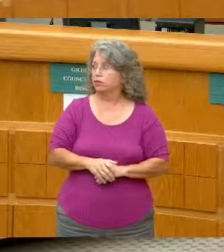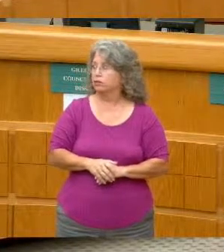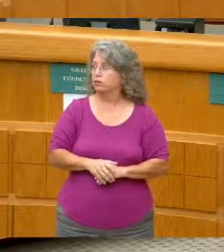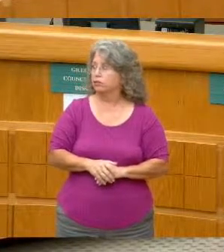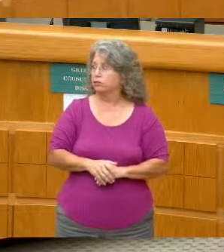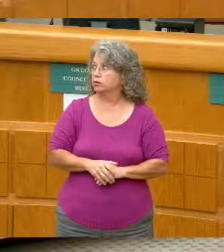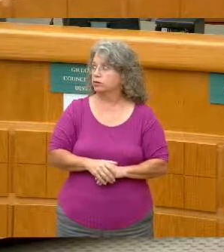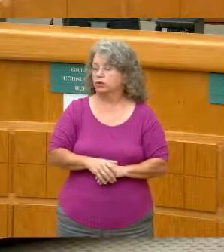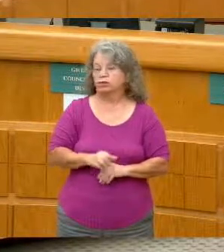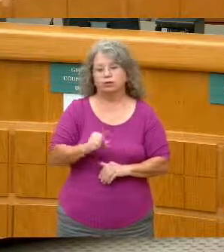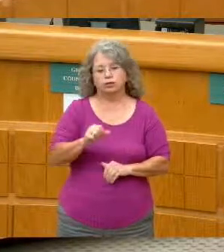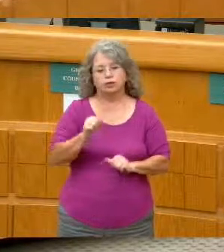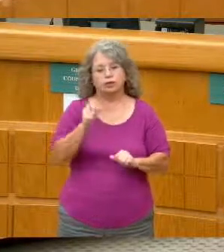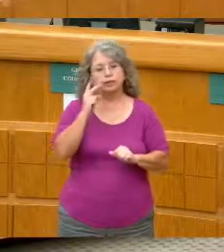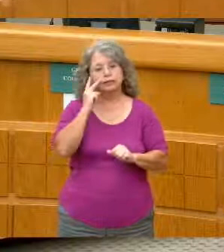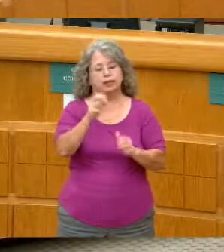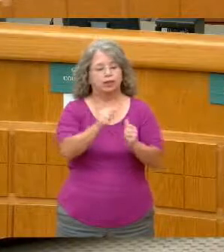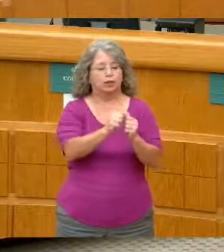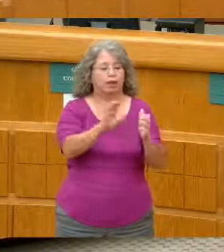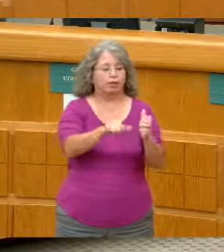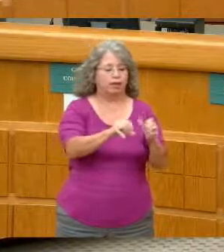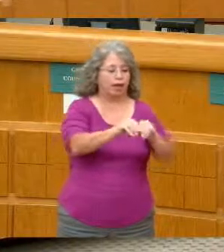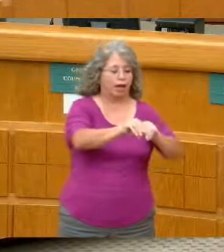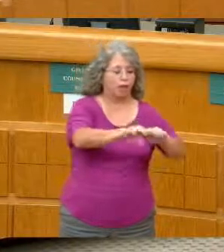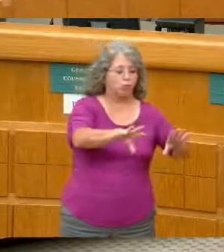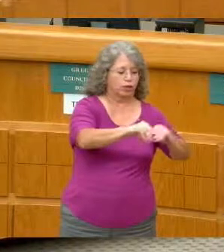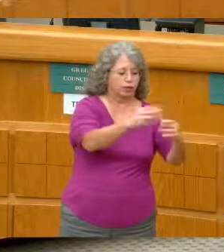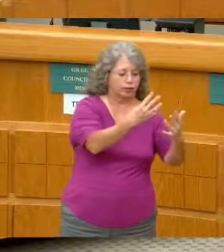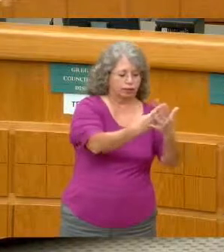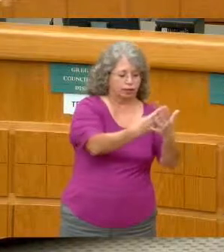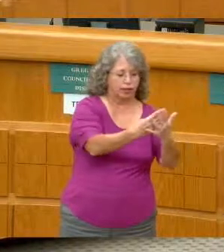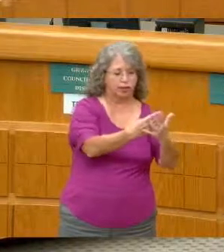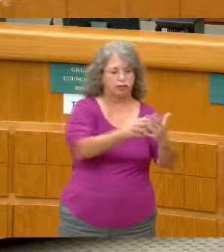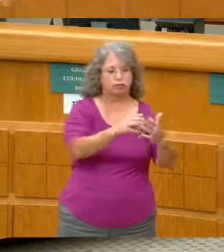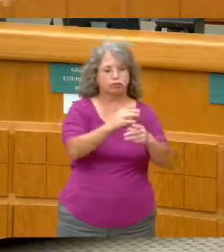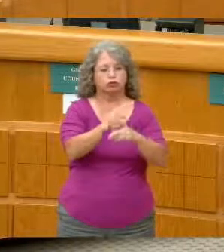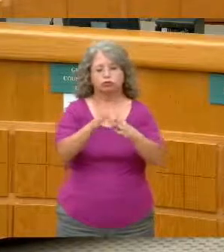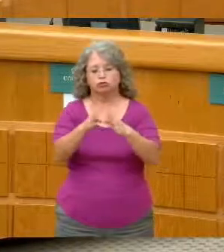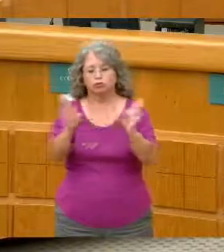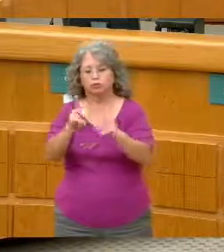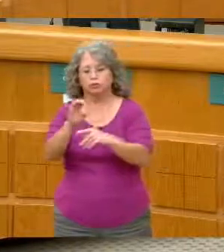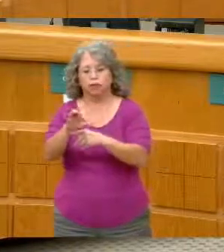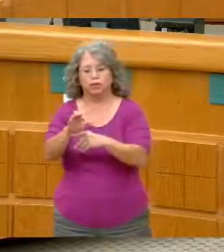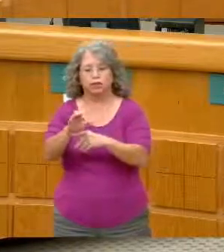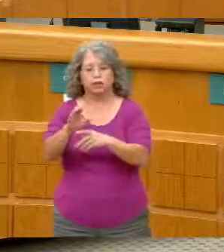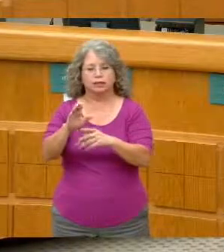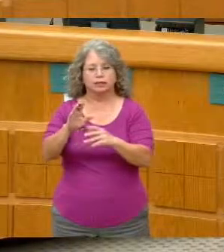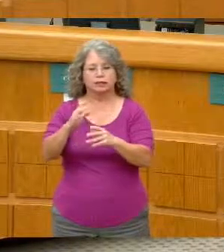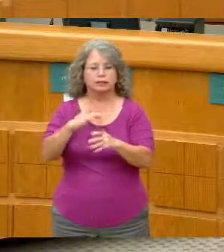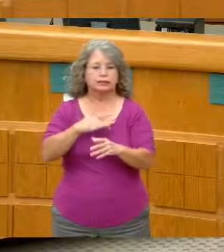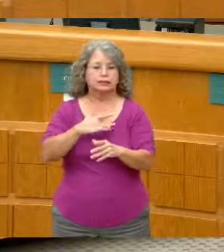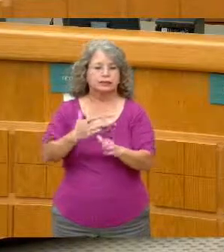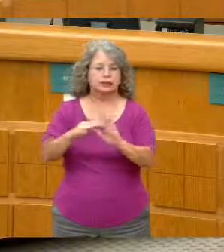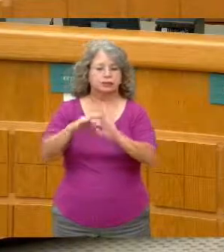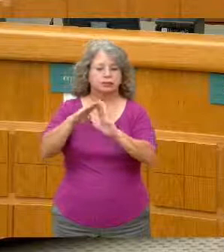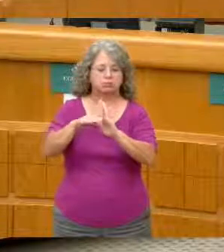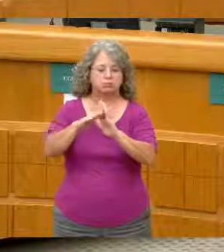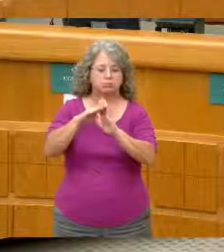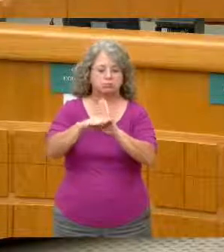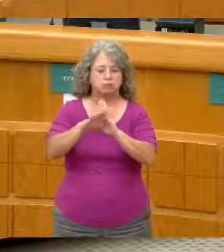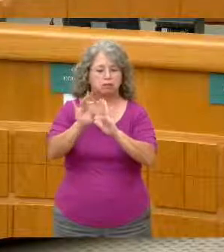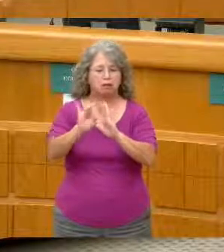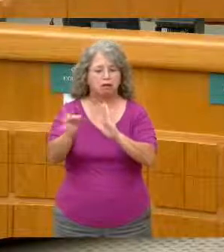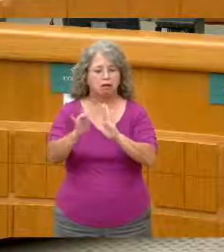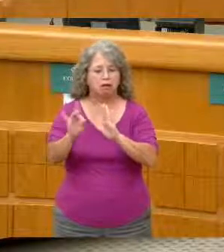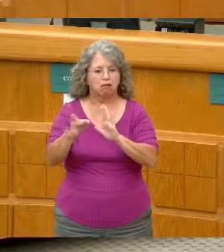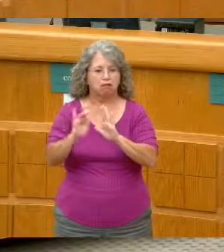Okay, so you can see we're trending in probably the 80s or so without the detention center outbreak. And then we'll look at this